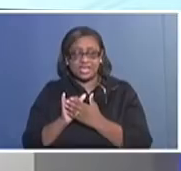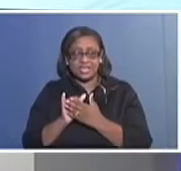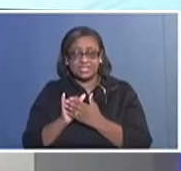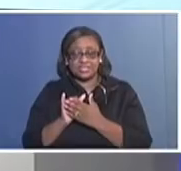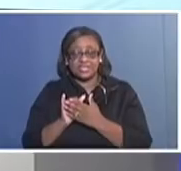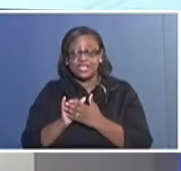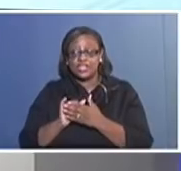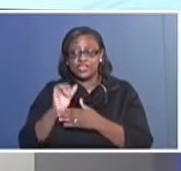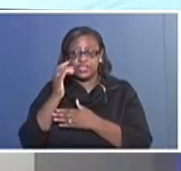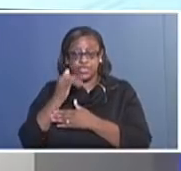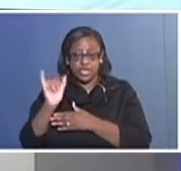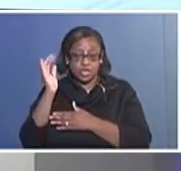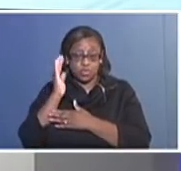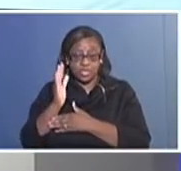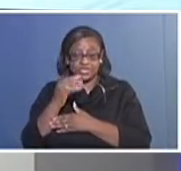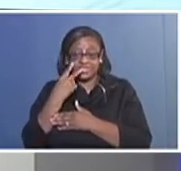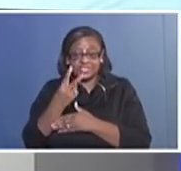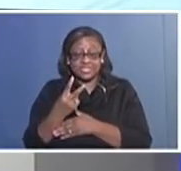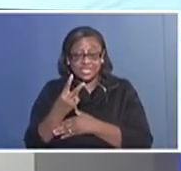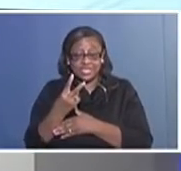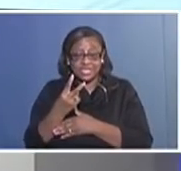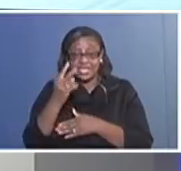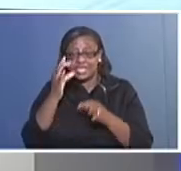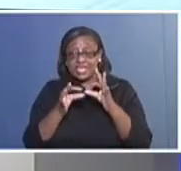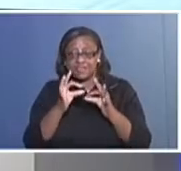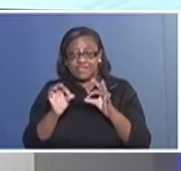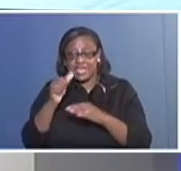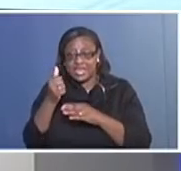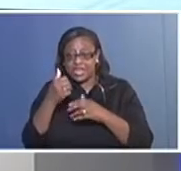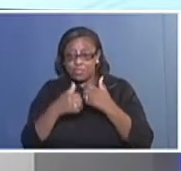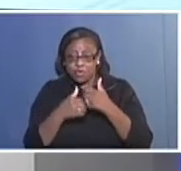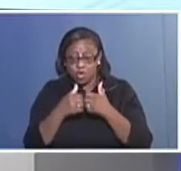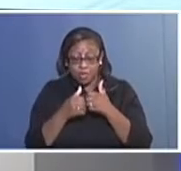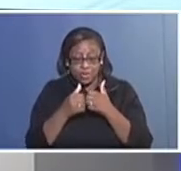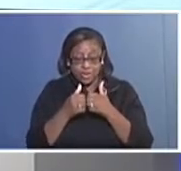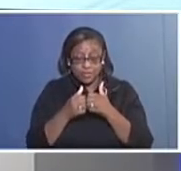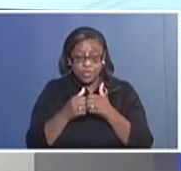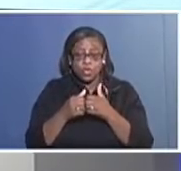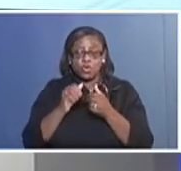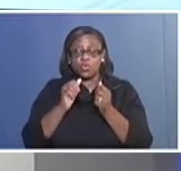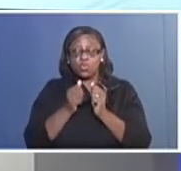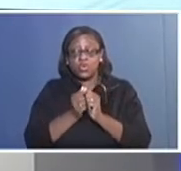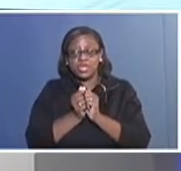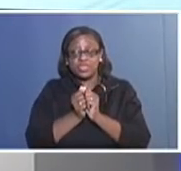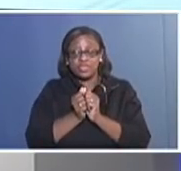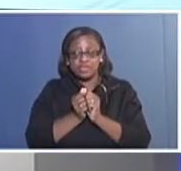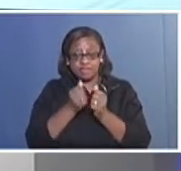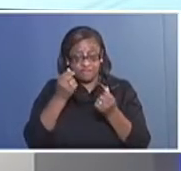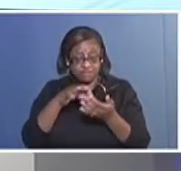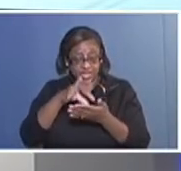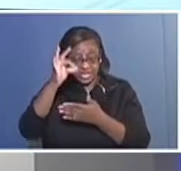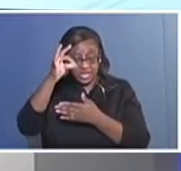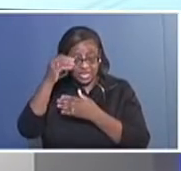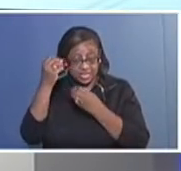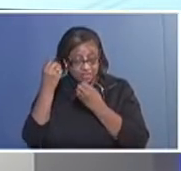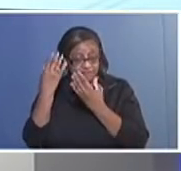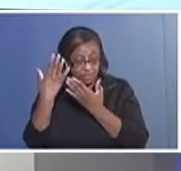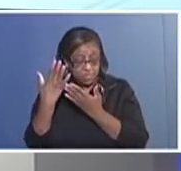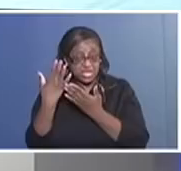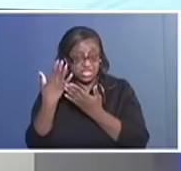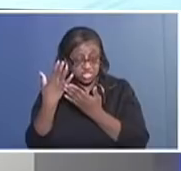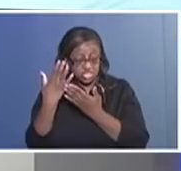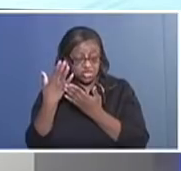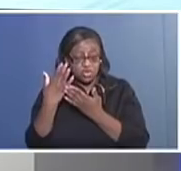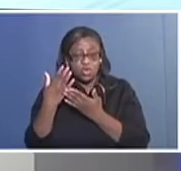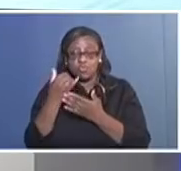is underway to determine if there was any incompetence or malfeasance, and the findings of that audit will be revealed soon.